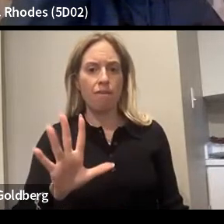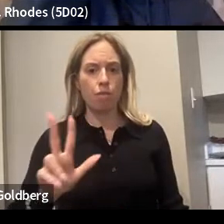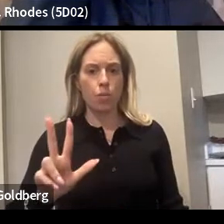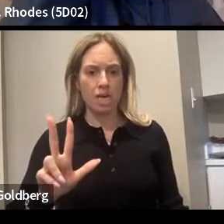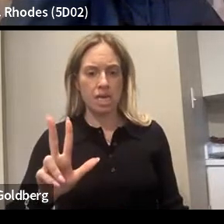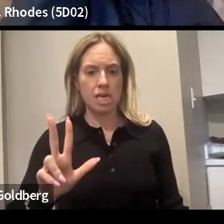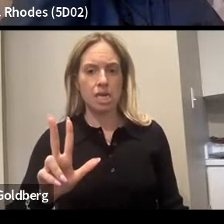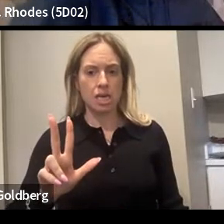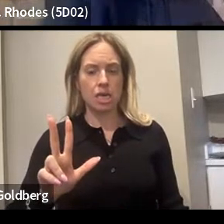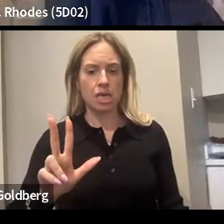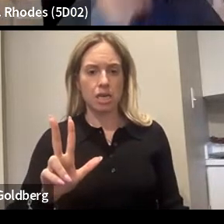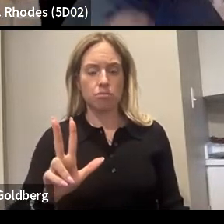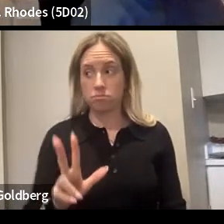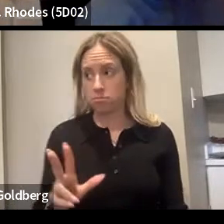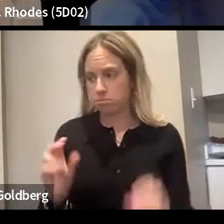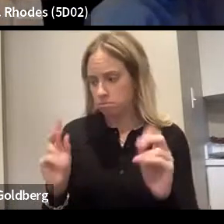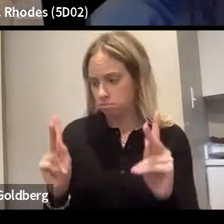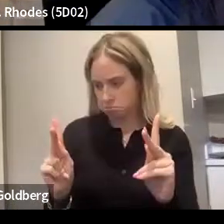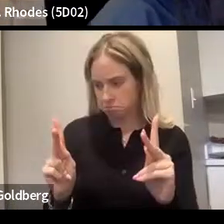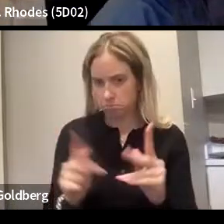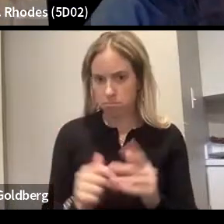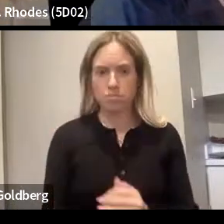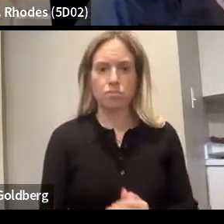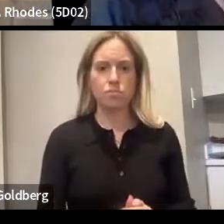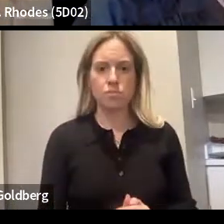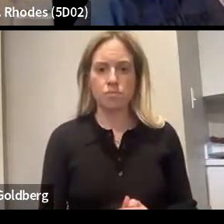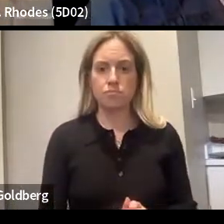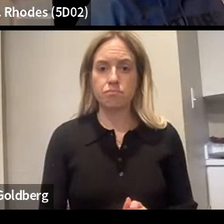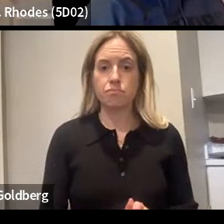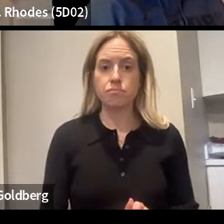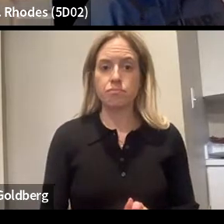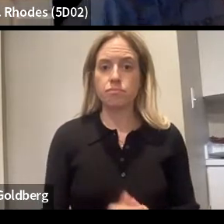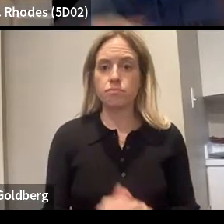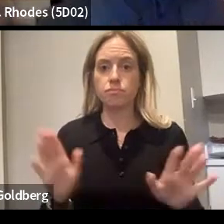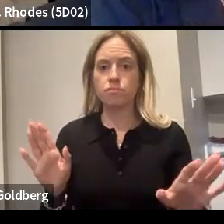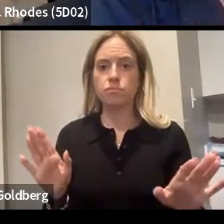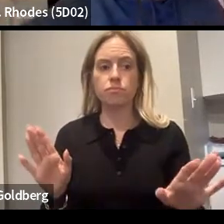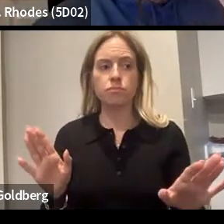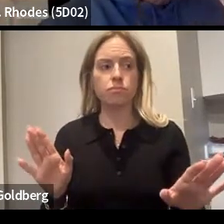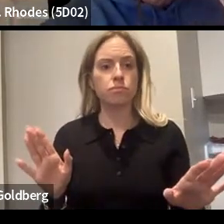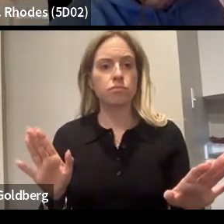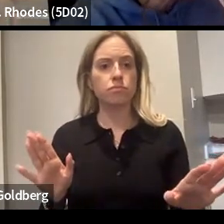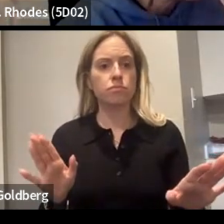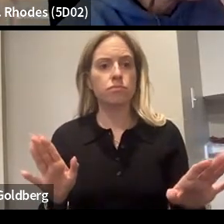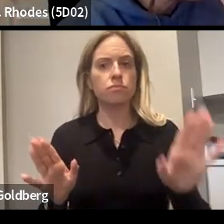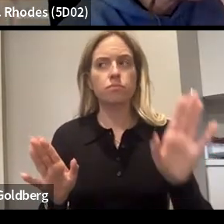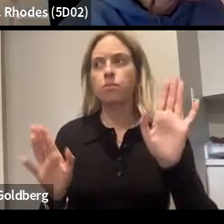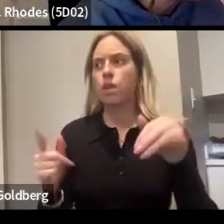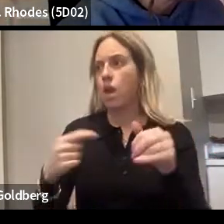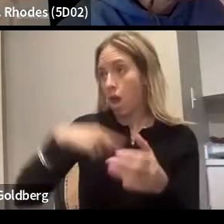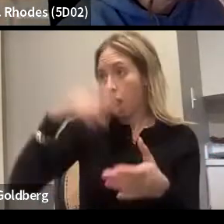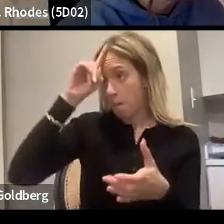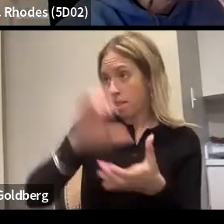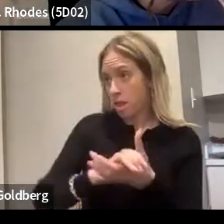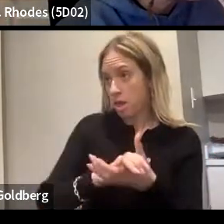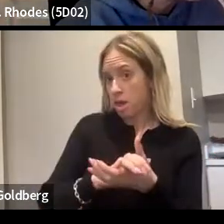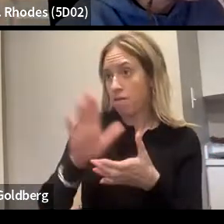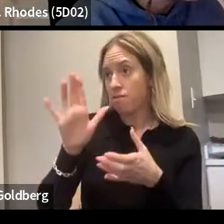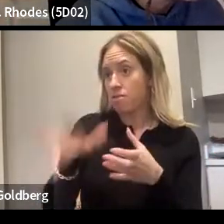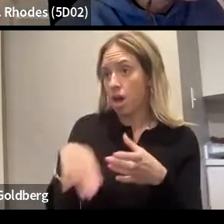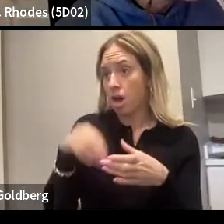20853. Okay. I move And that. I see, I believe that addresses